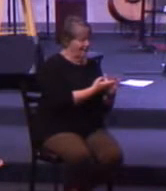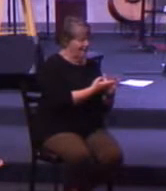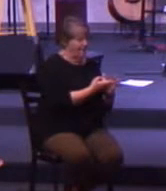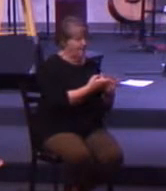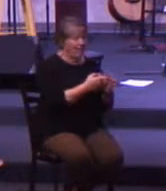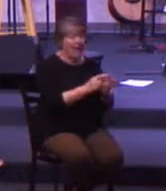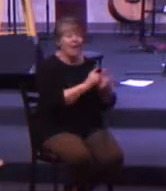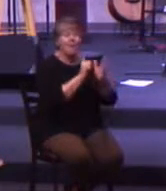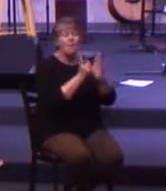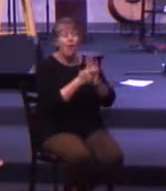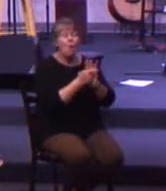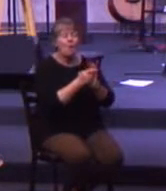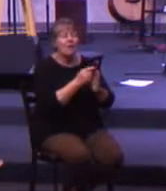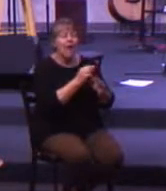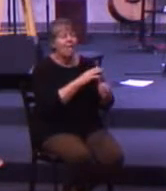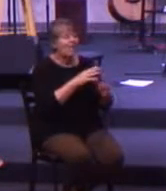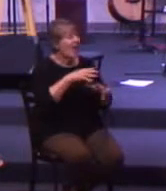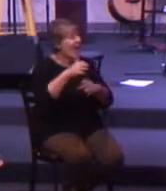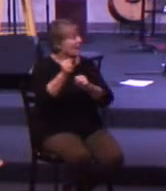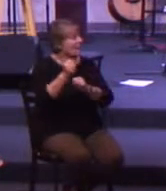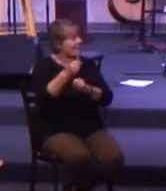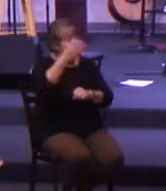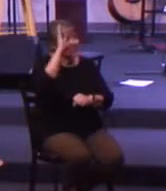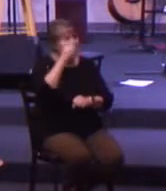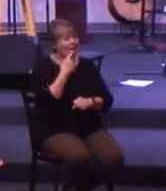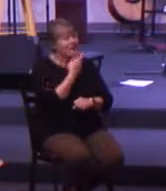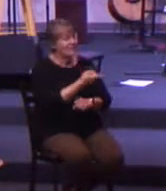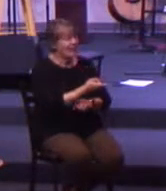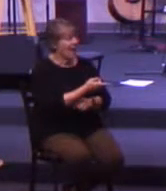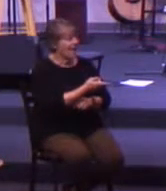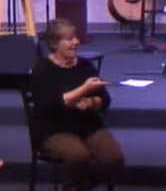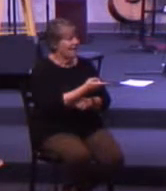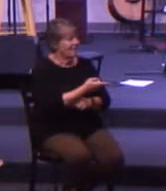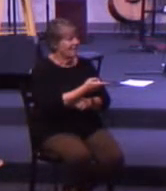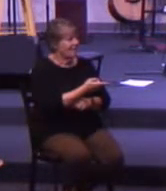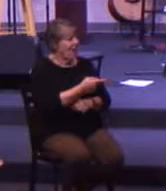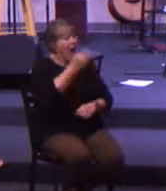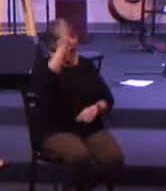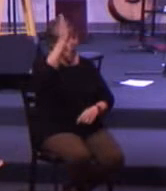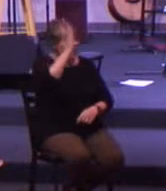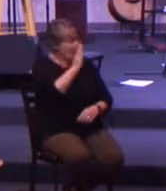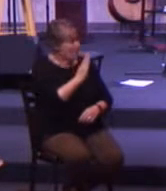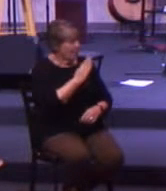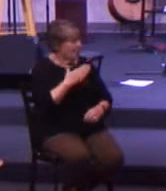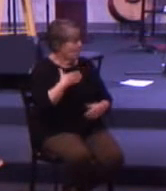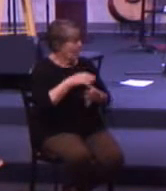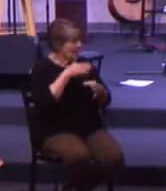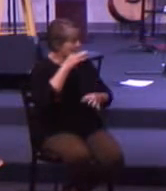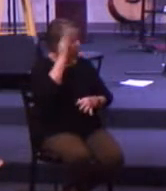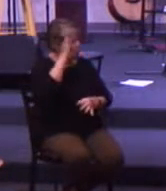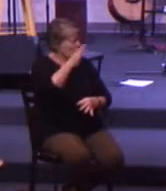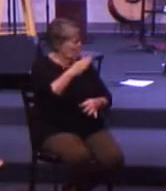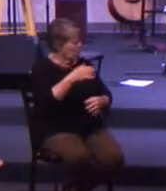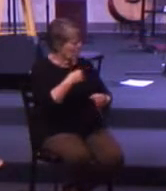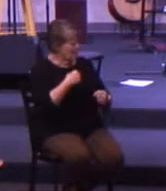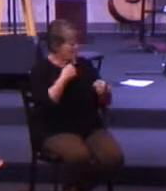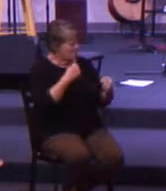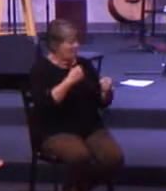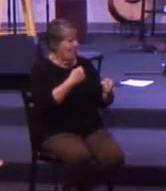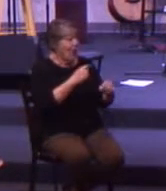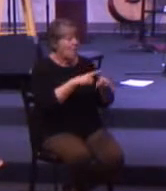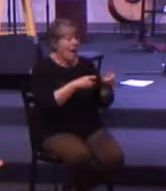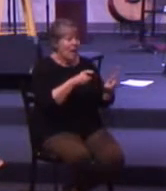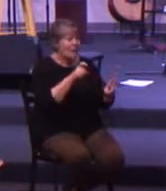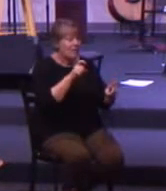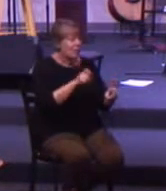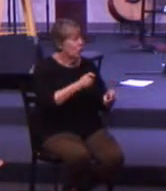Exodus, God said to his people, I'm going to come down and my Spirit will be powerfully present. But here's what you need to do to be saved. You need to take a young spotless lamb and